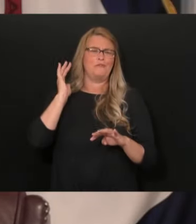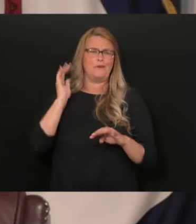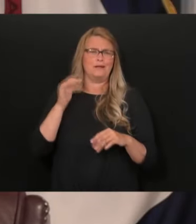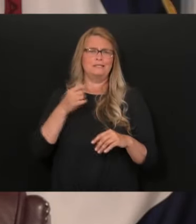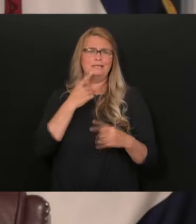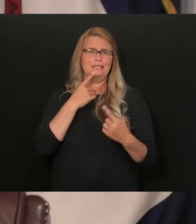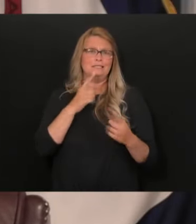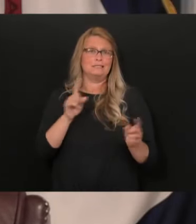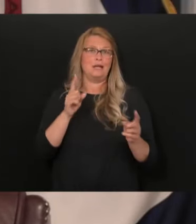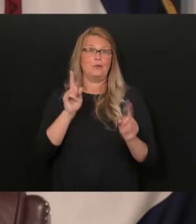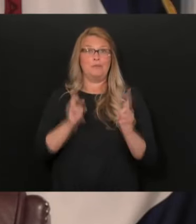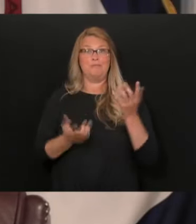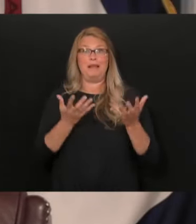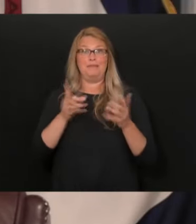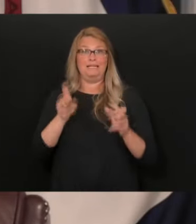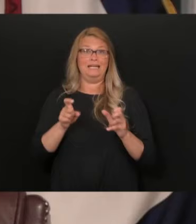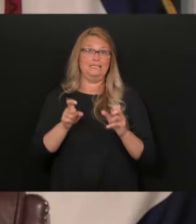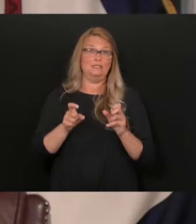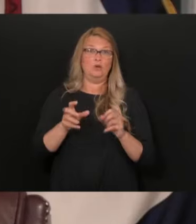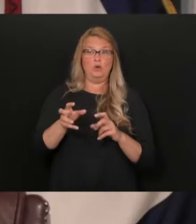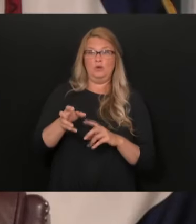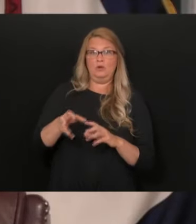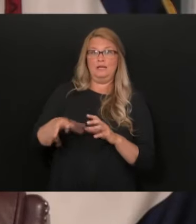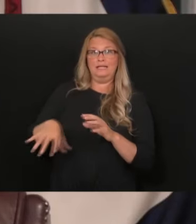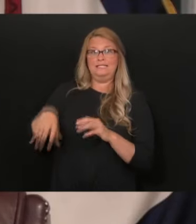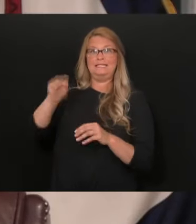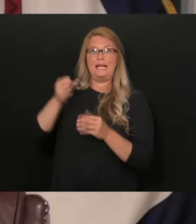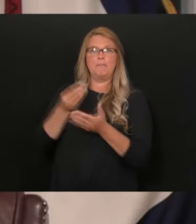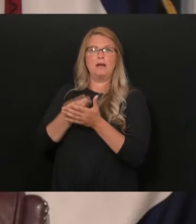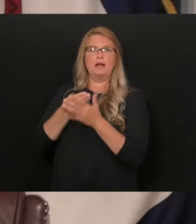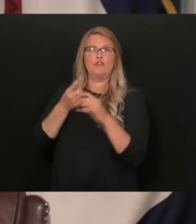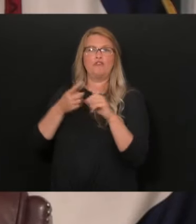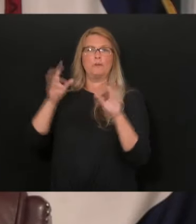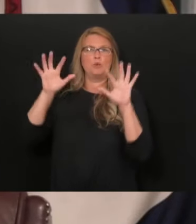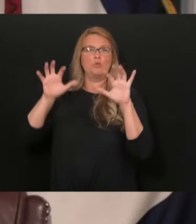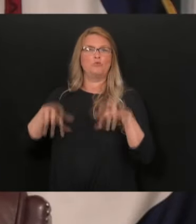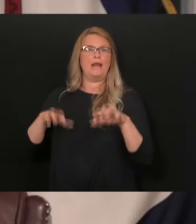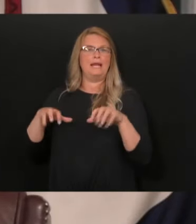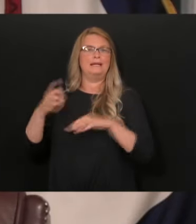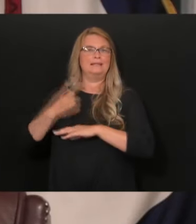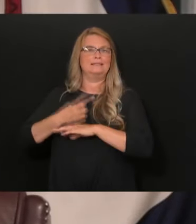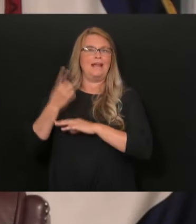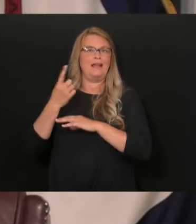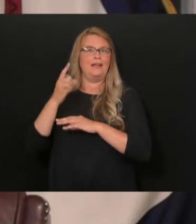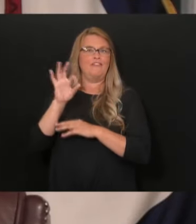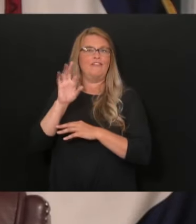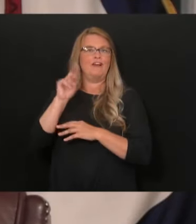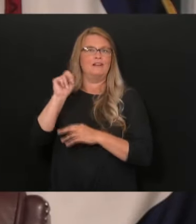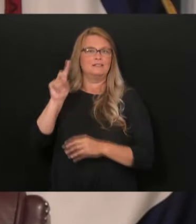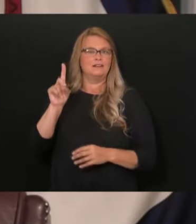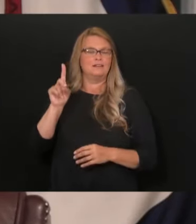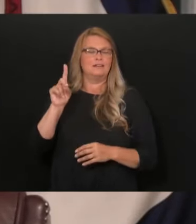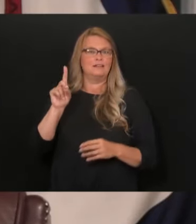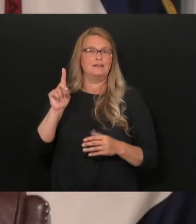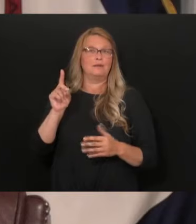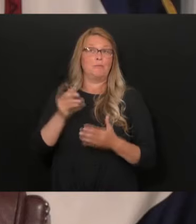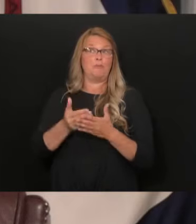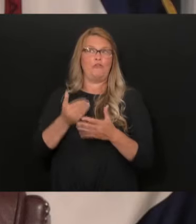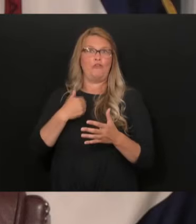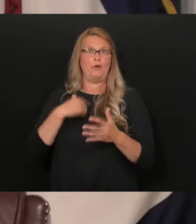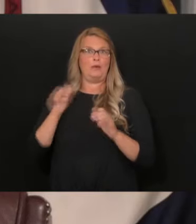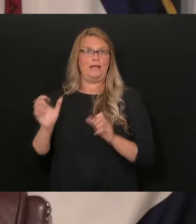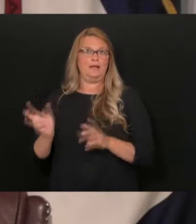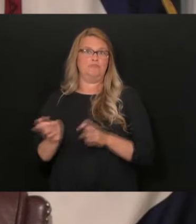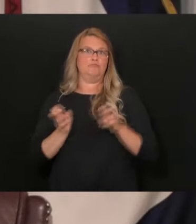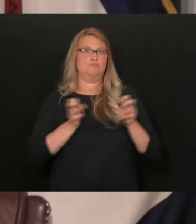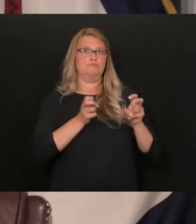saying we're going to have to go to the rainy day fund and we're going to have to pull massive amounts of money from the rainy day fund in order to be able to get